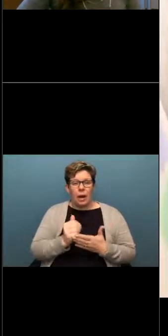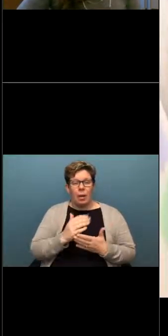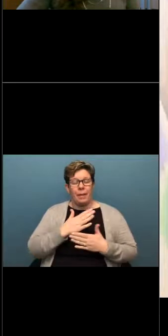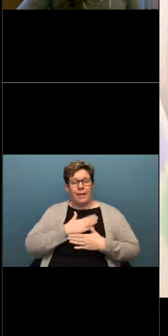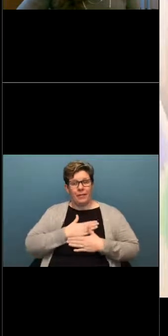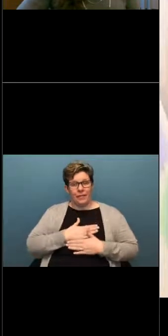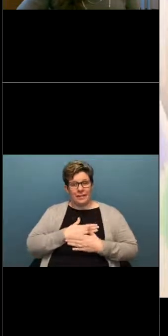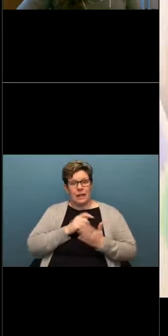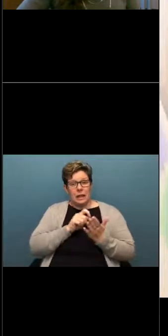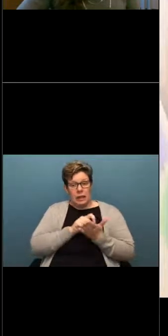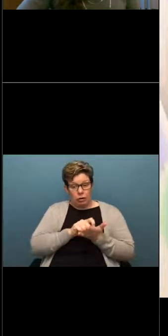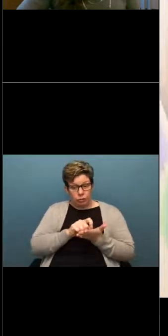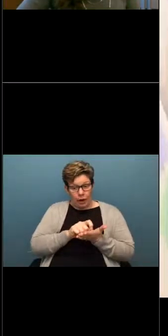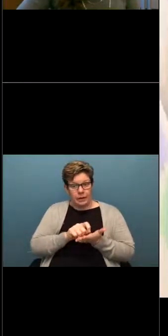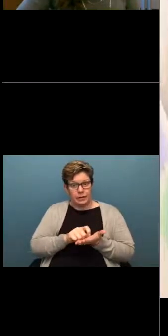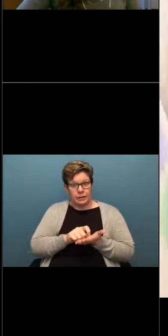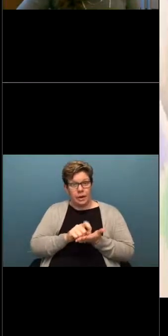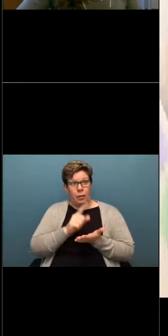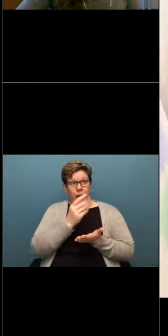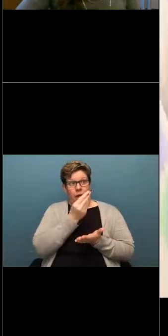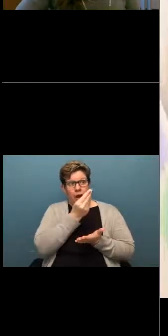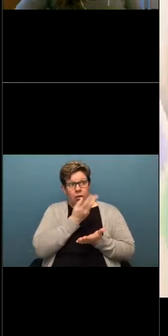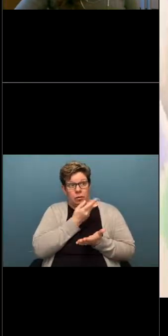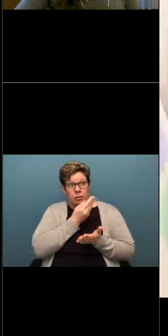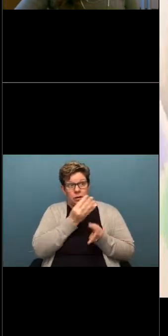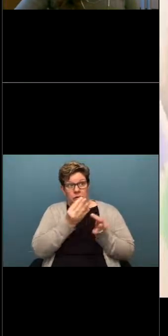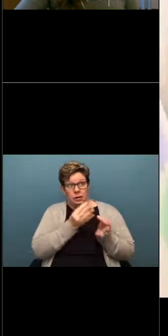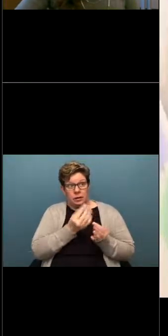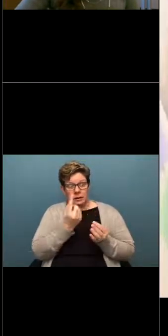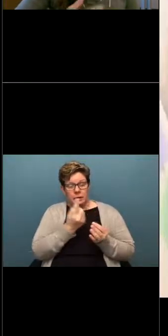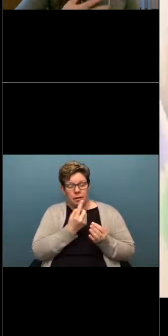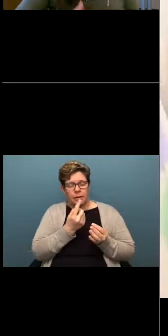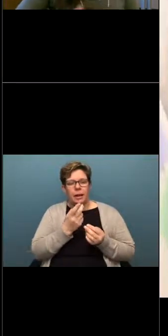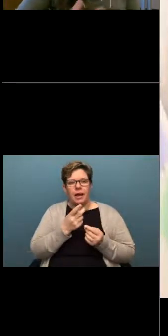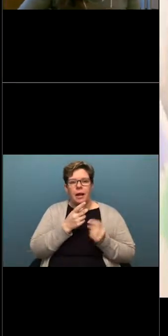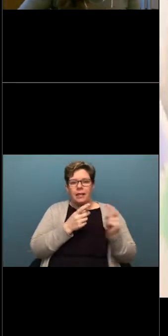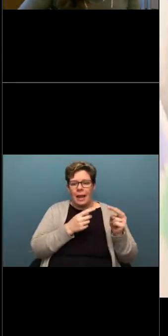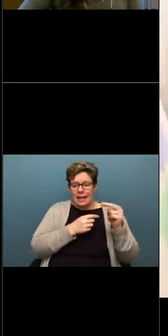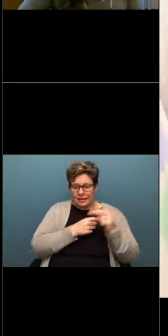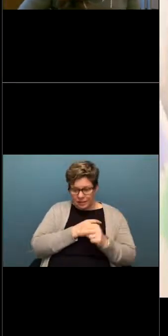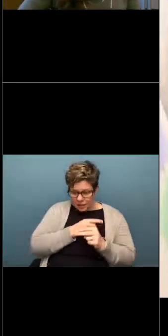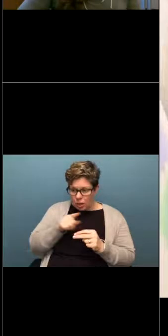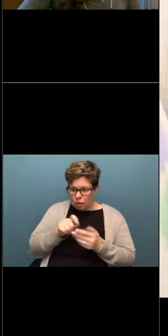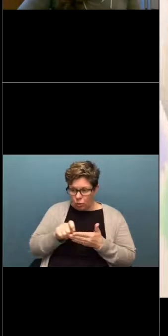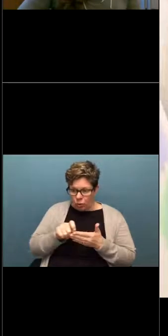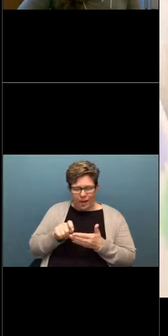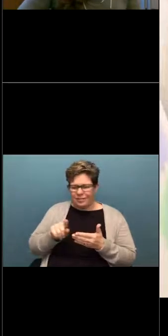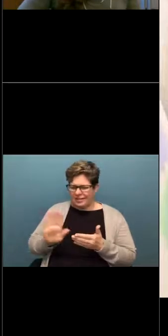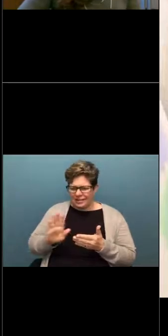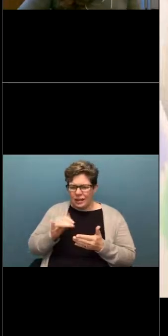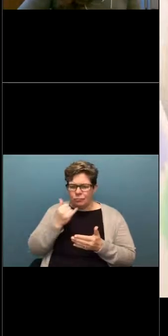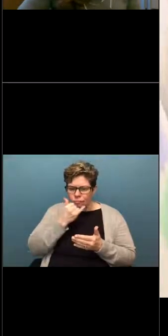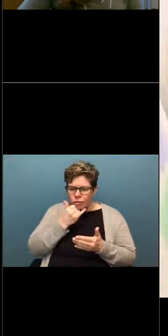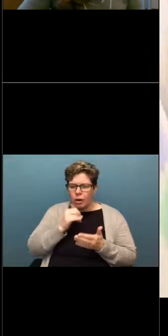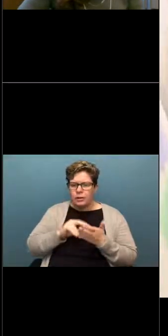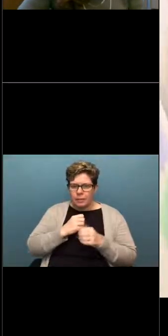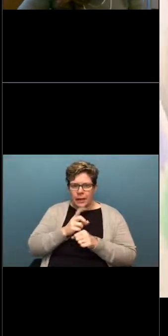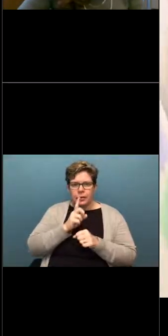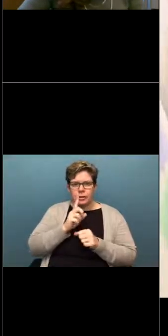things down when you're getting information from them, they can see what you write, and that can be a way of verifying that you've understood and